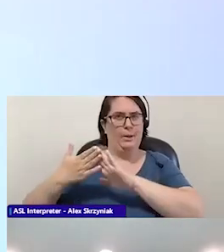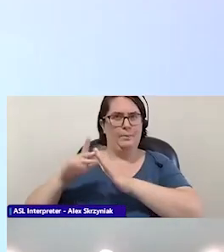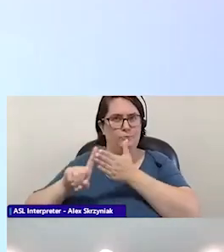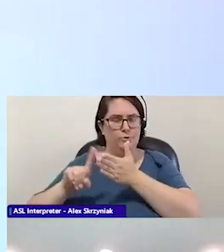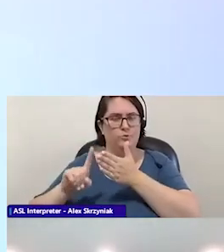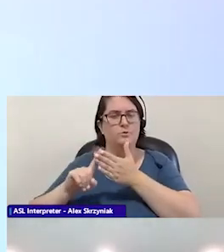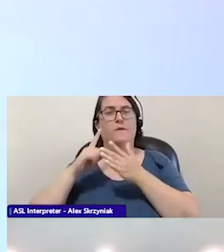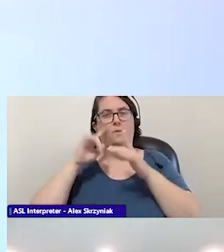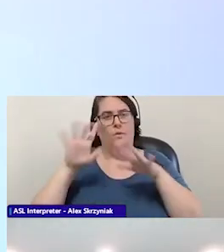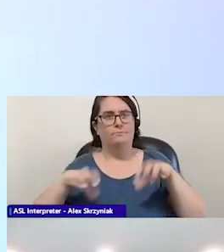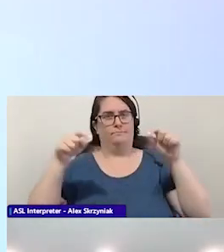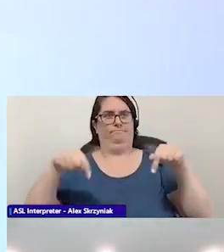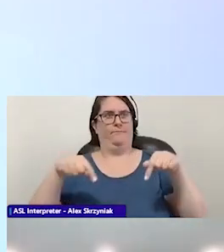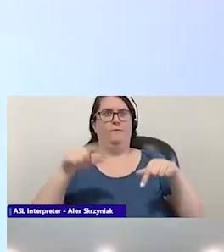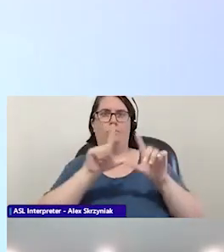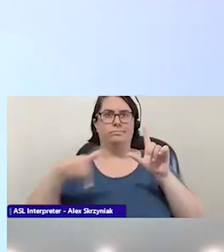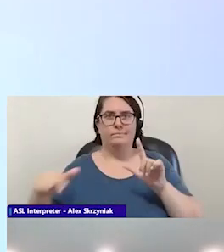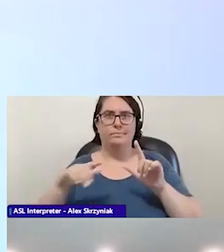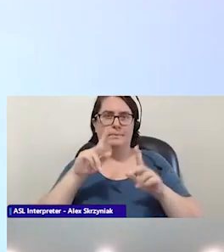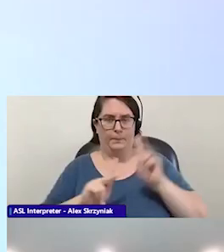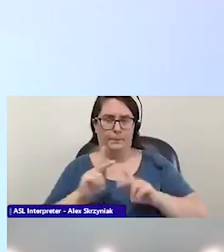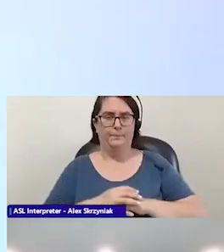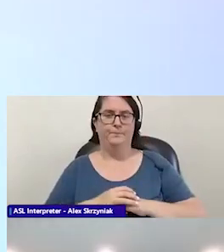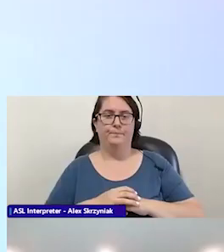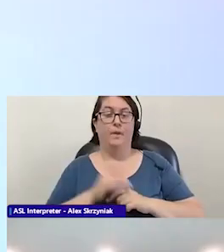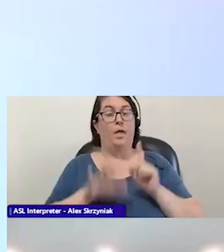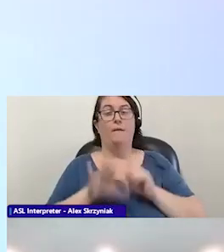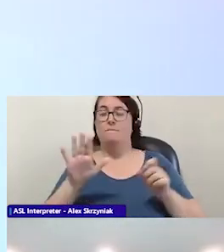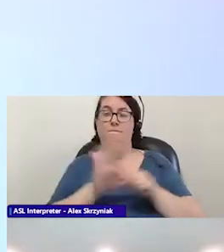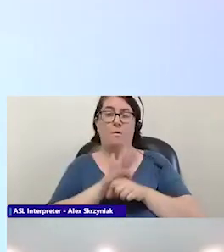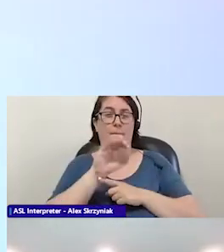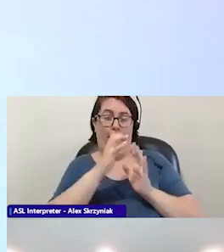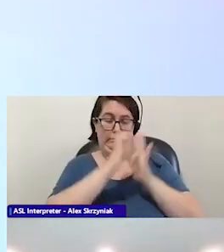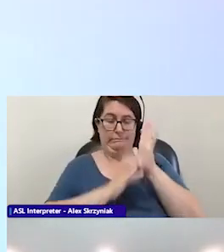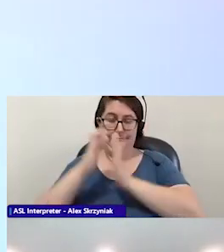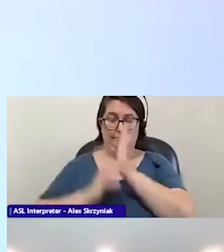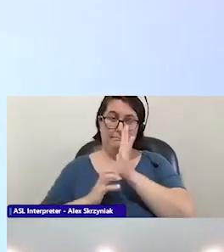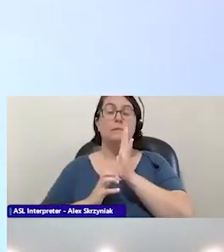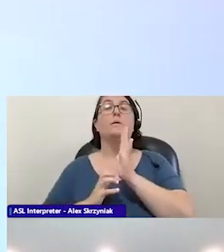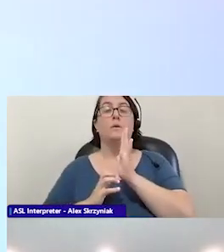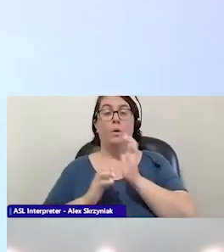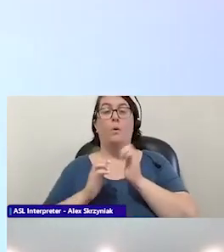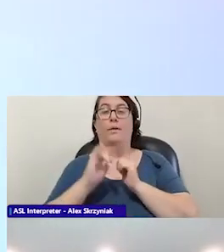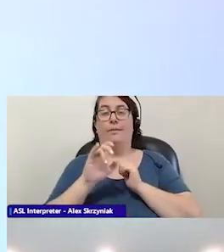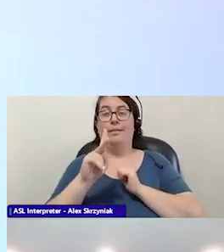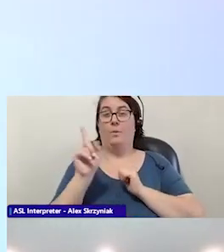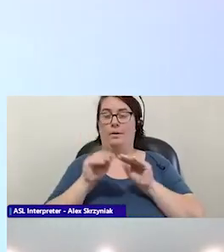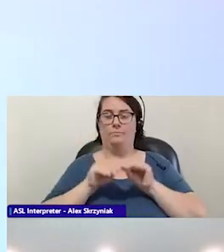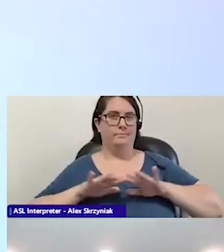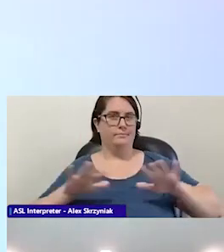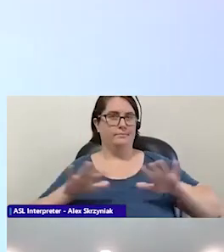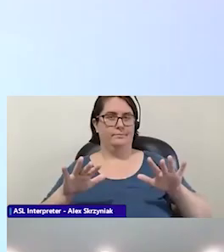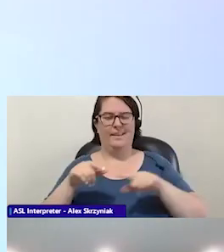LGBTQA+ peoples. You can find their full bios and link that's been shared in the webinar